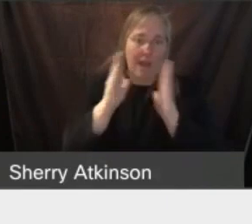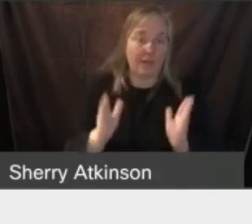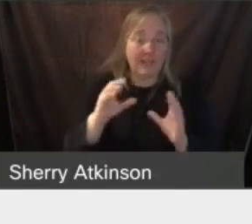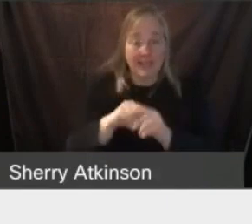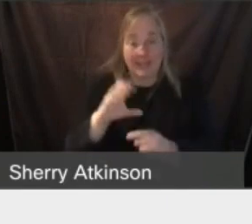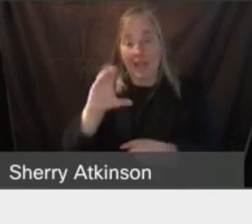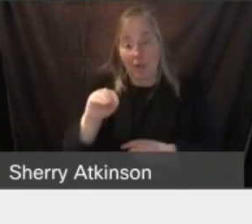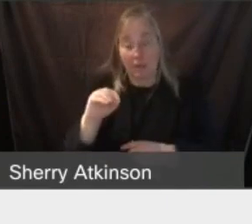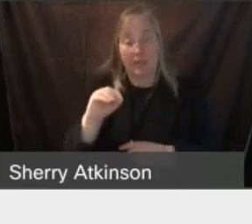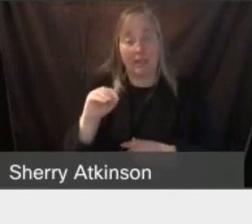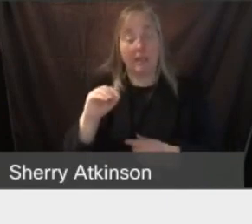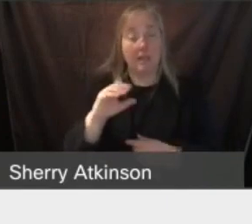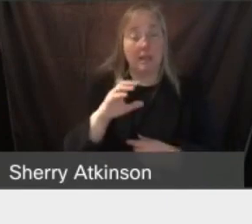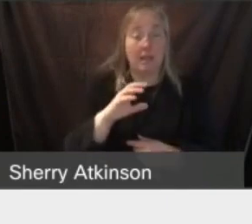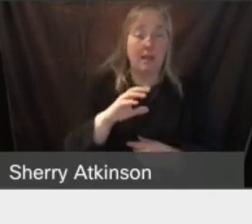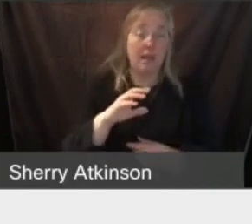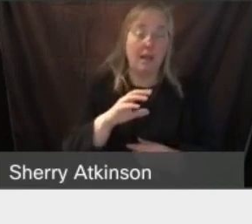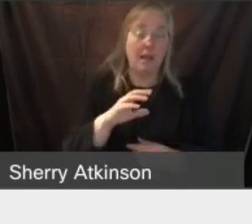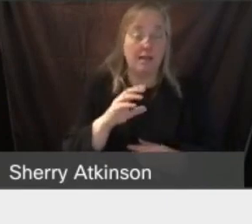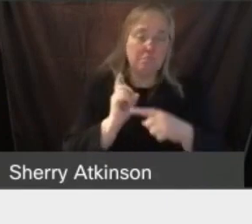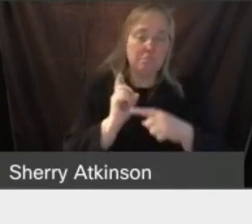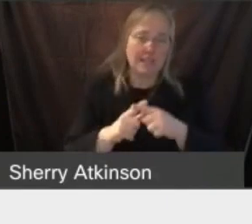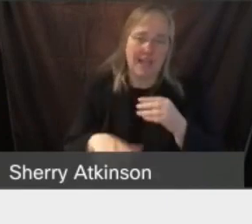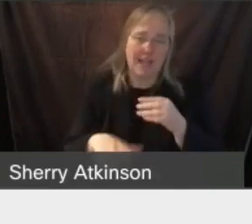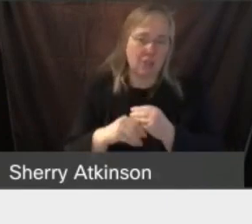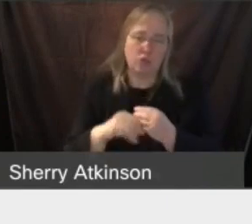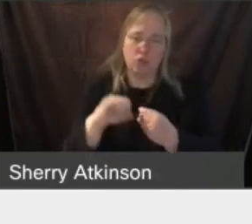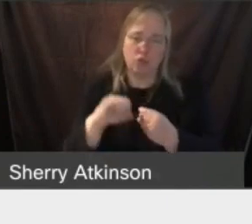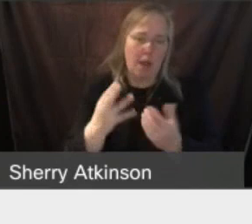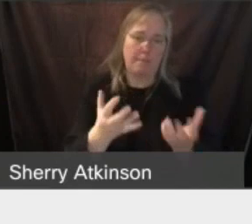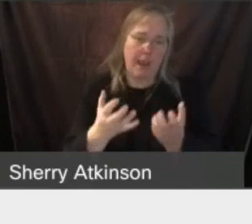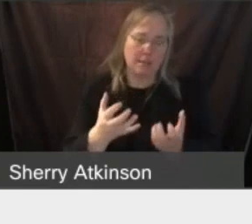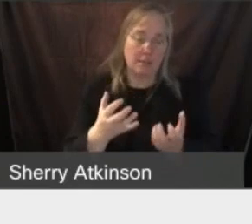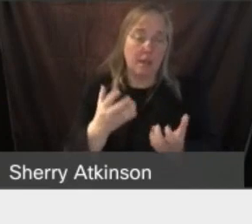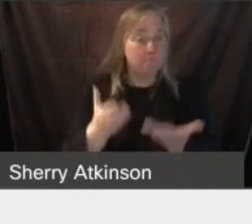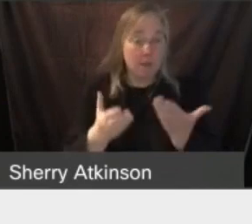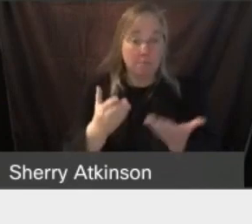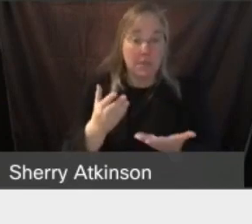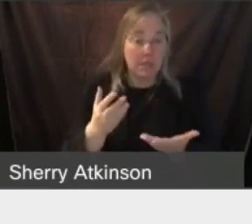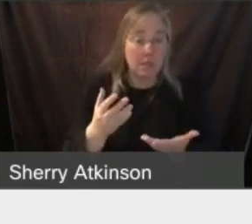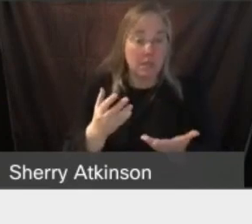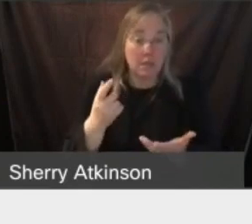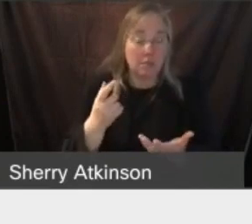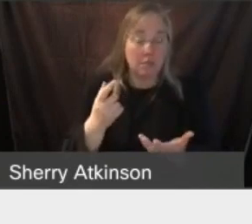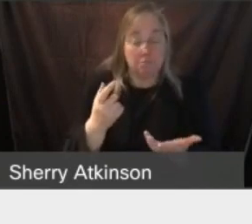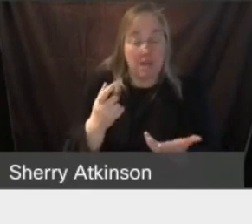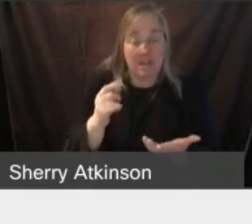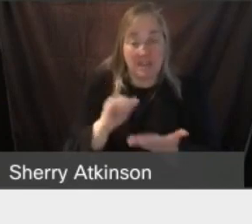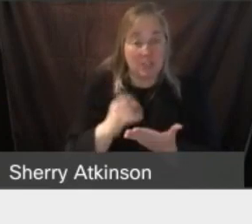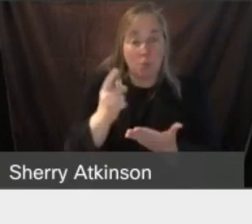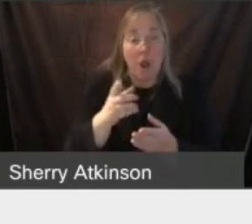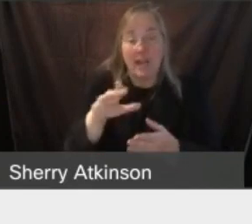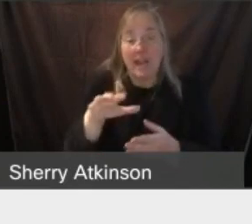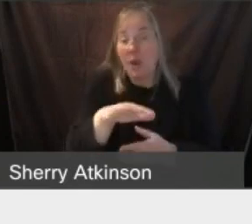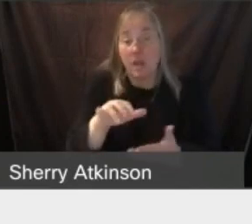as there's going to be additional job demand. That may be a place that some thought could be given to,